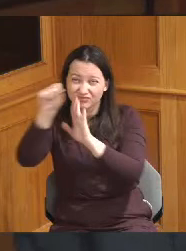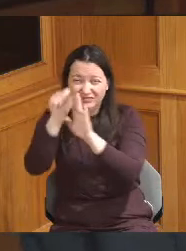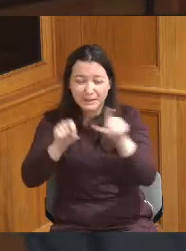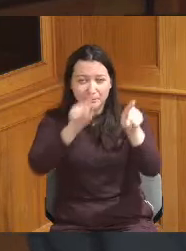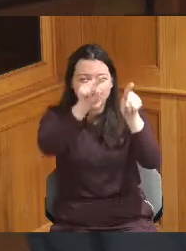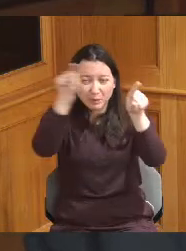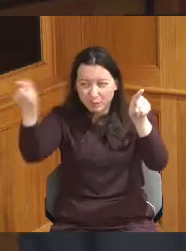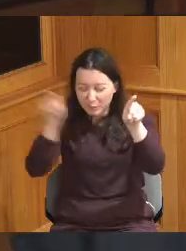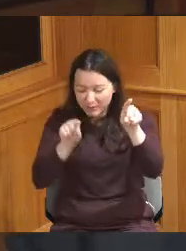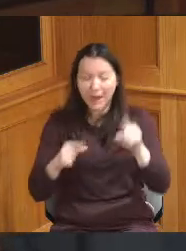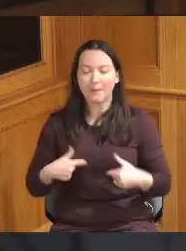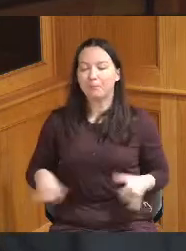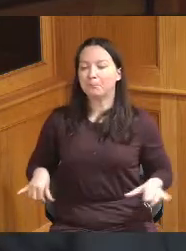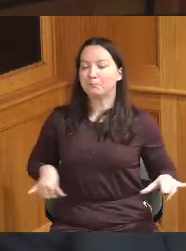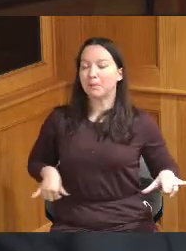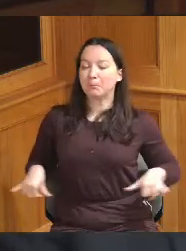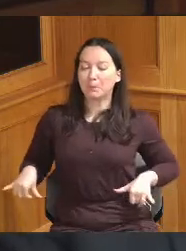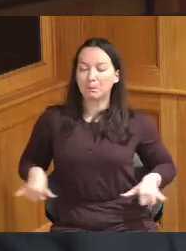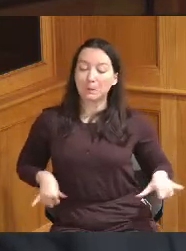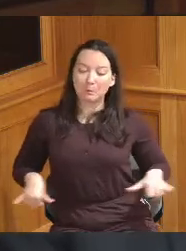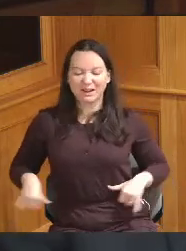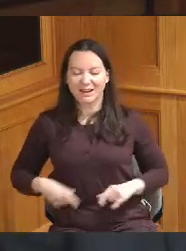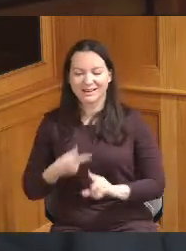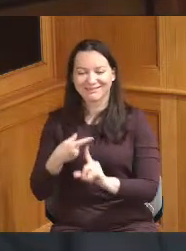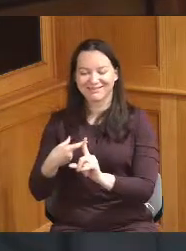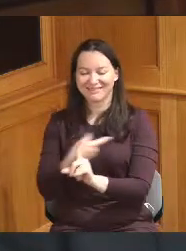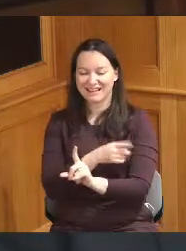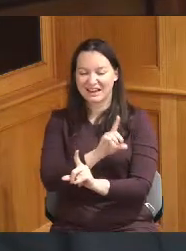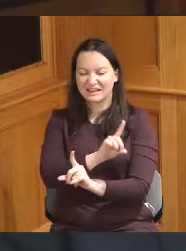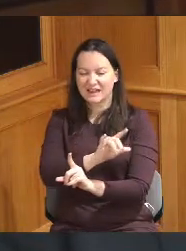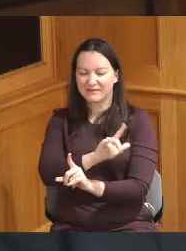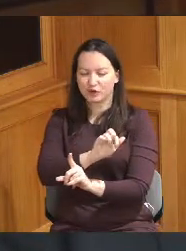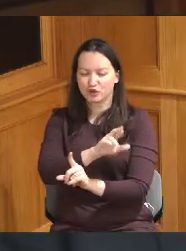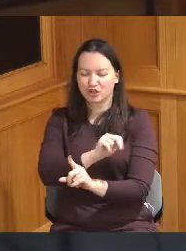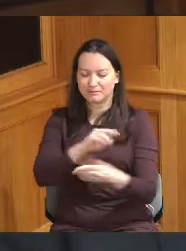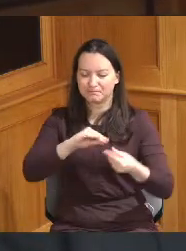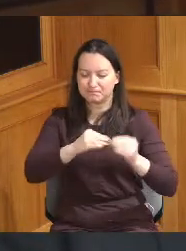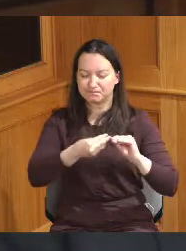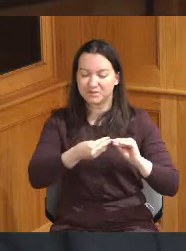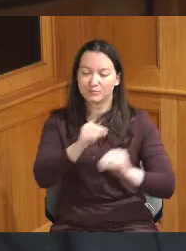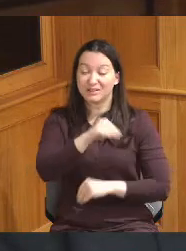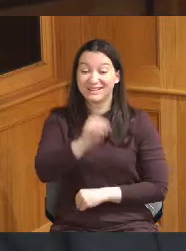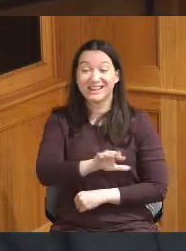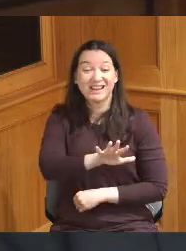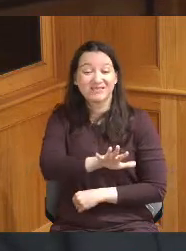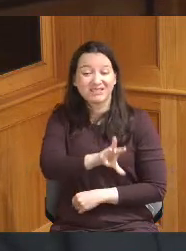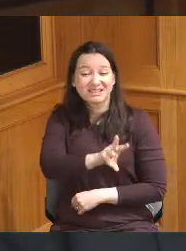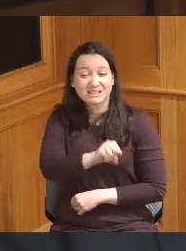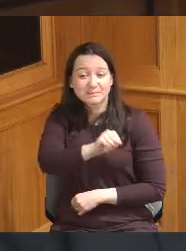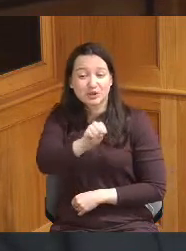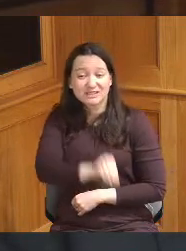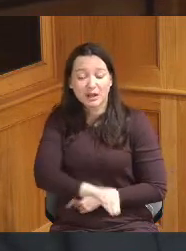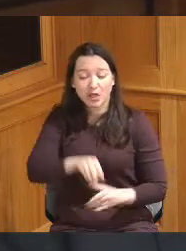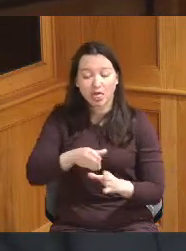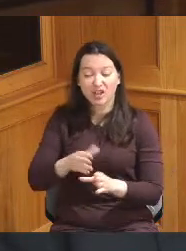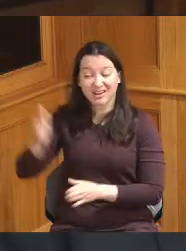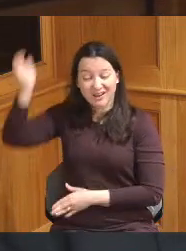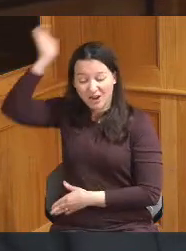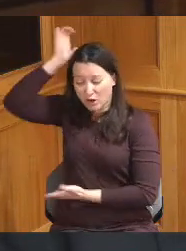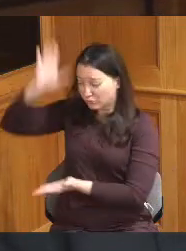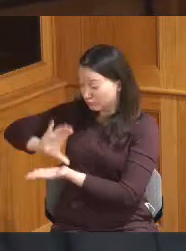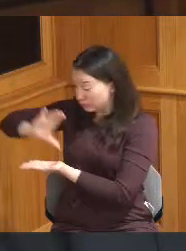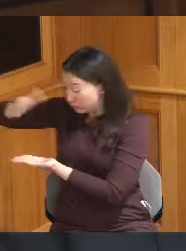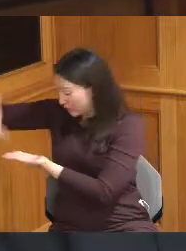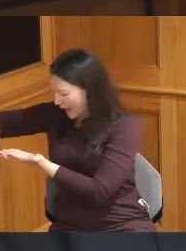so I got to brag a little bit about our diversion rates. Hamilton County has a 56% diversion rate of